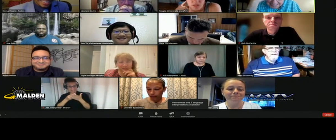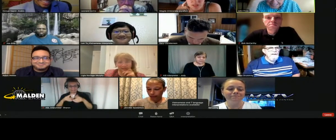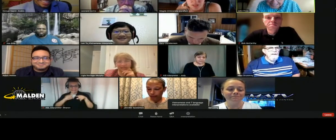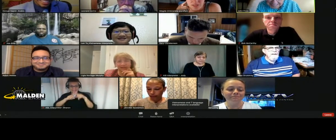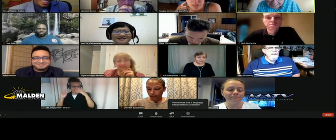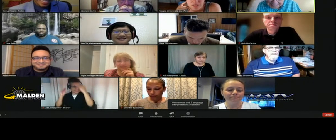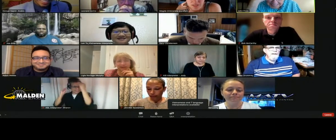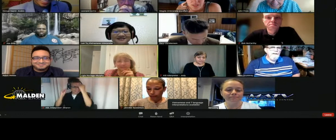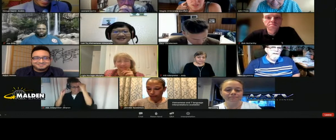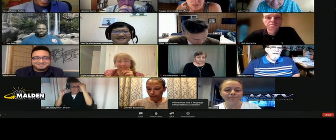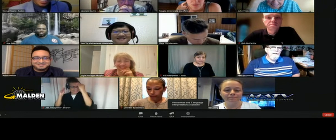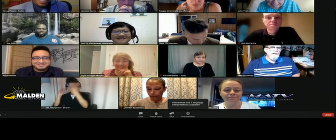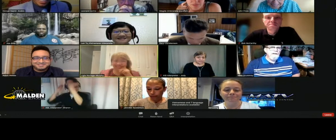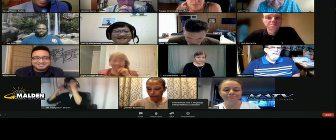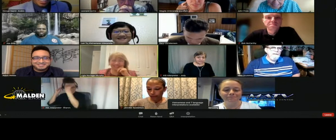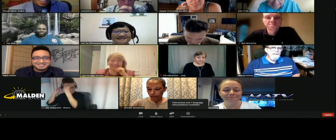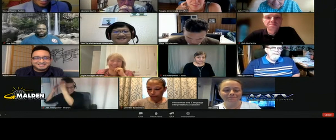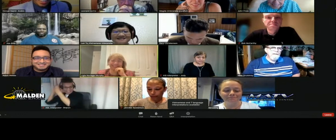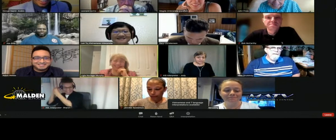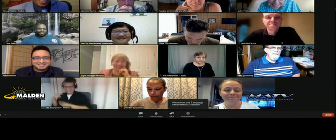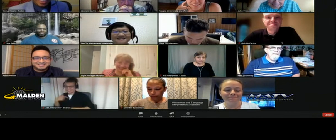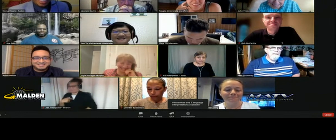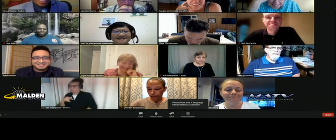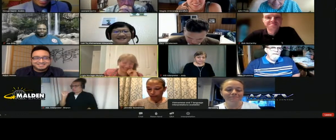I know where you're coming from.